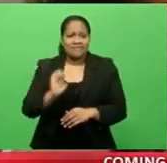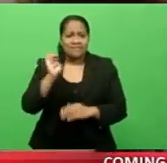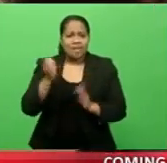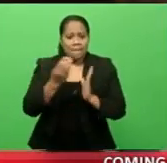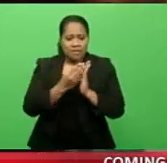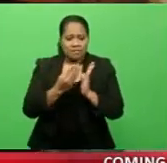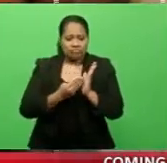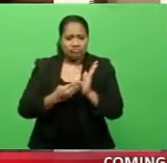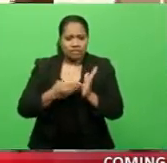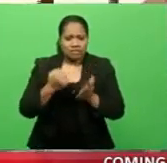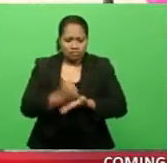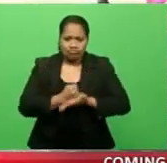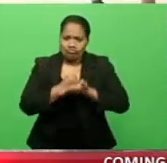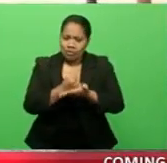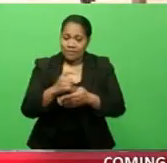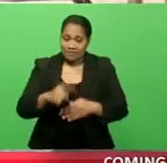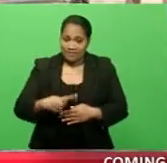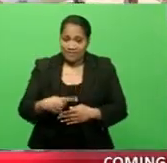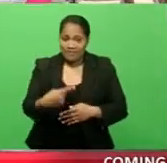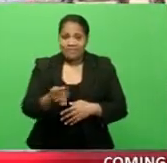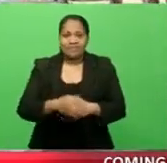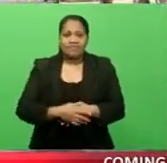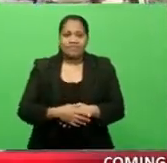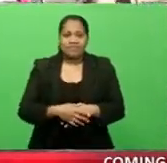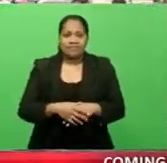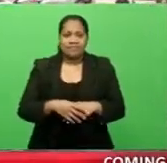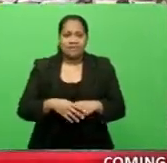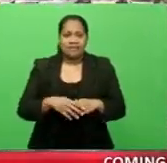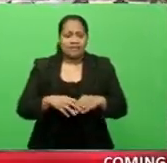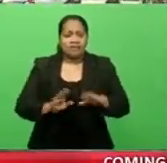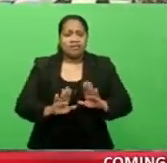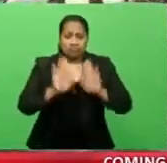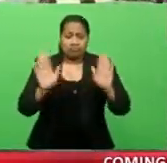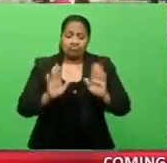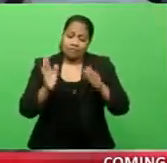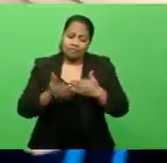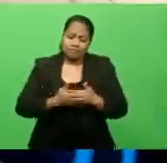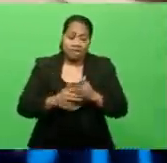support. And Castaway Island opens for locals.